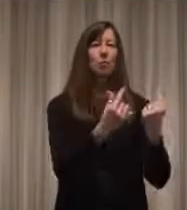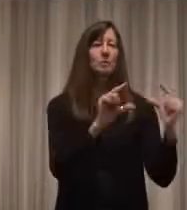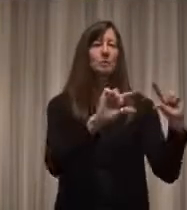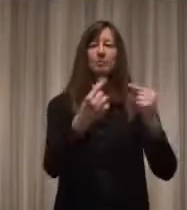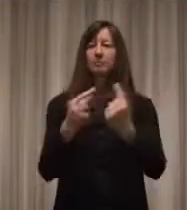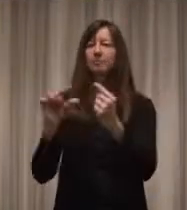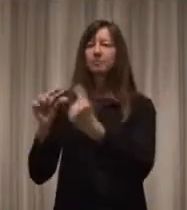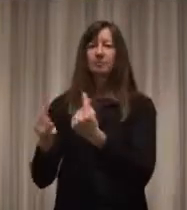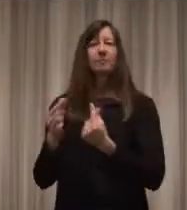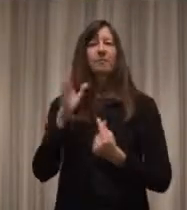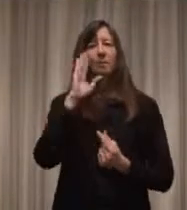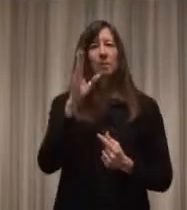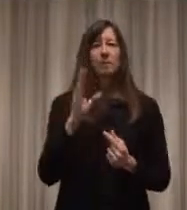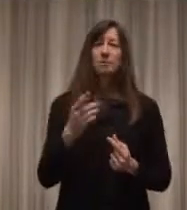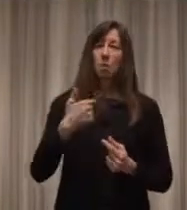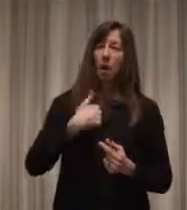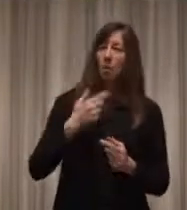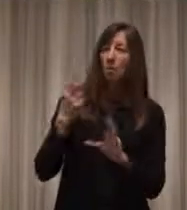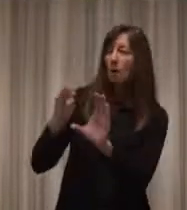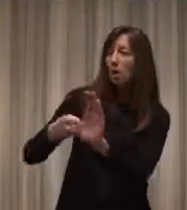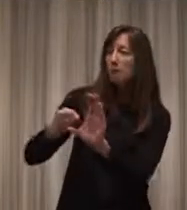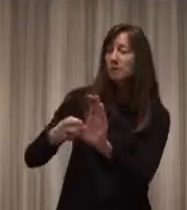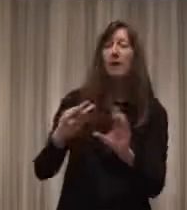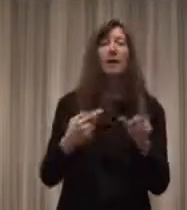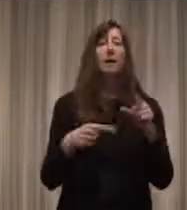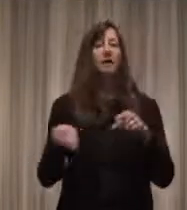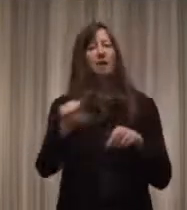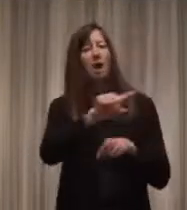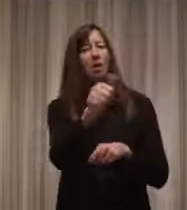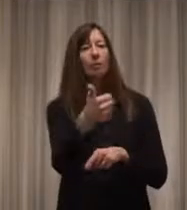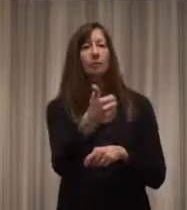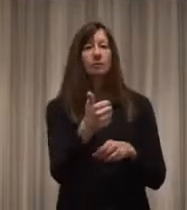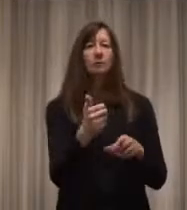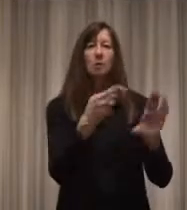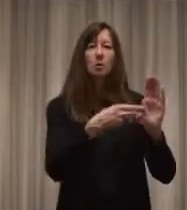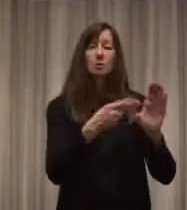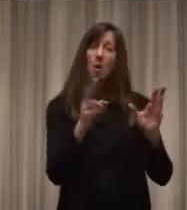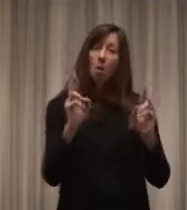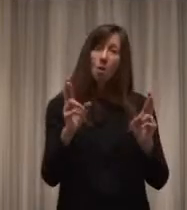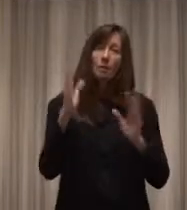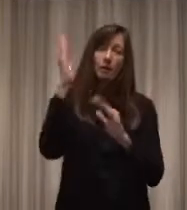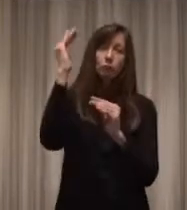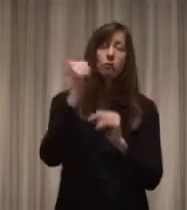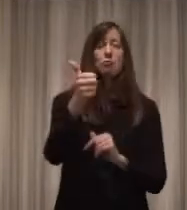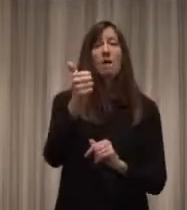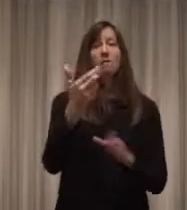that as well, so stay tuned for more details on that.